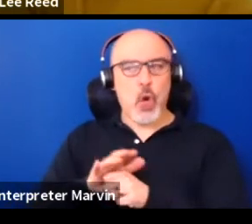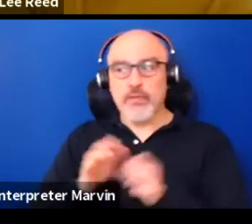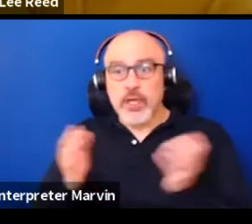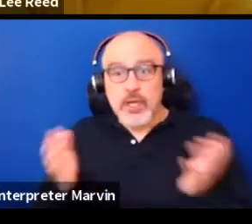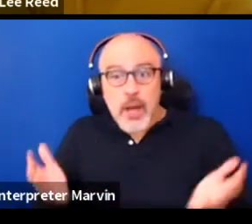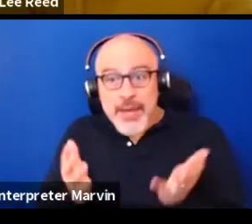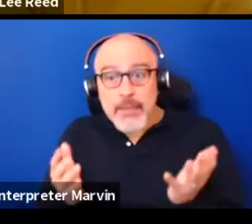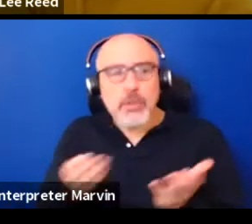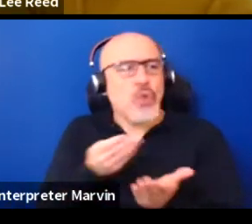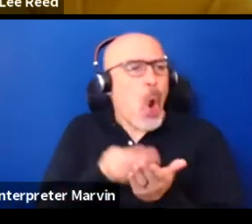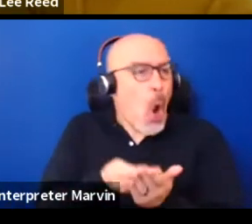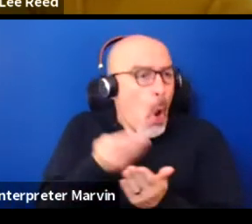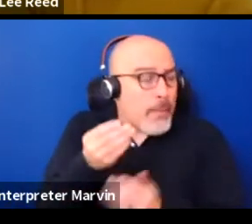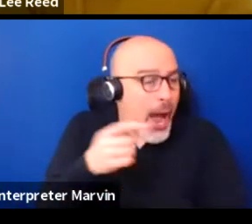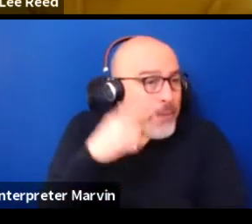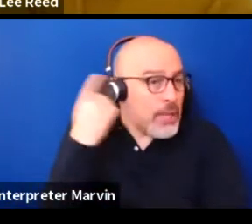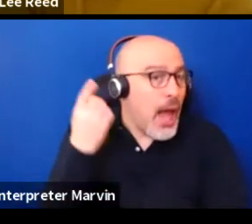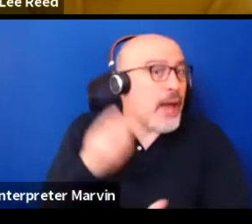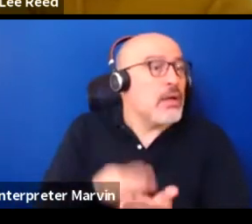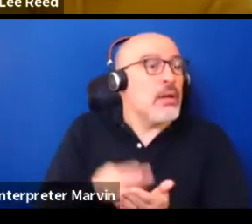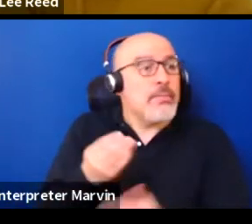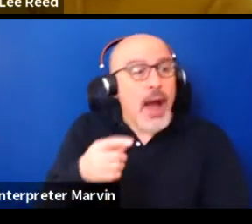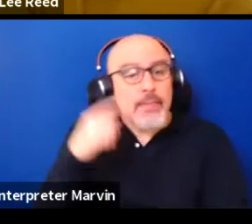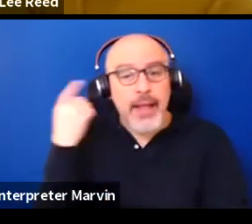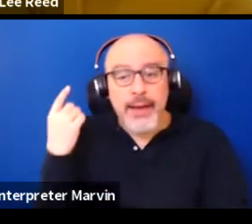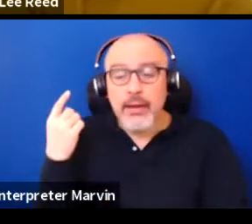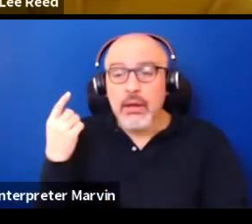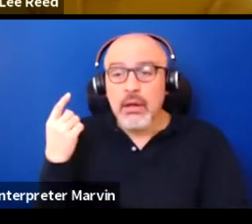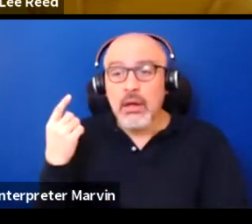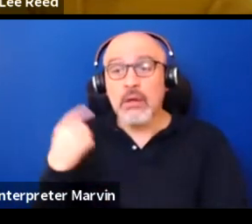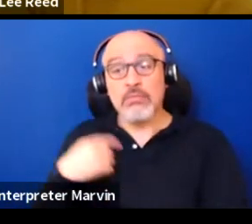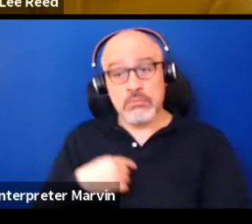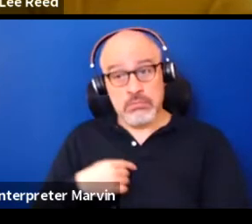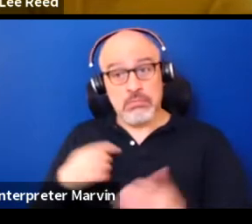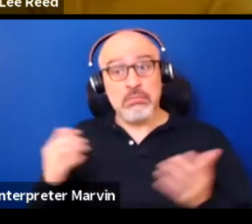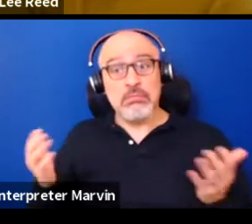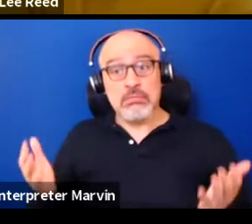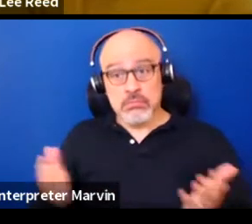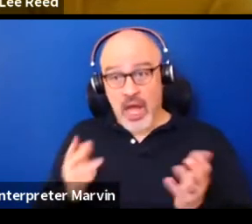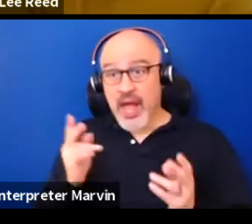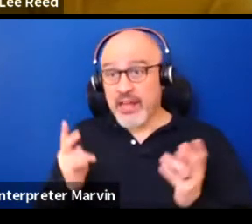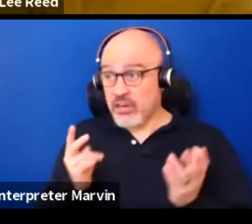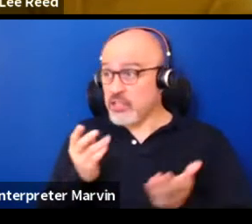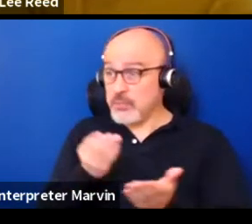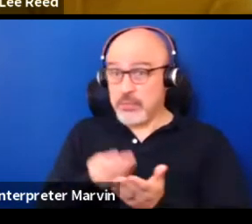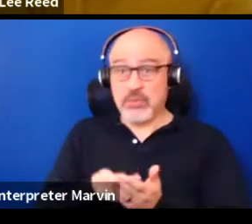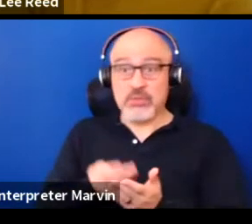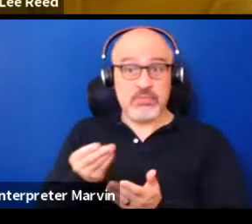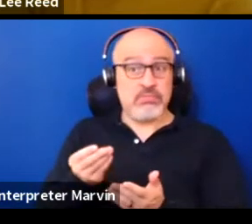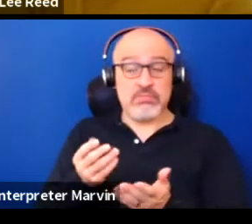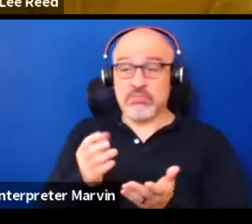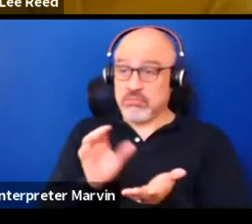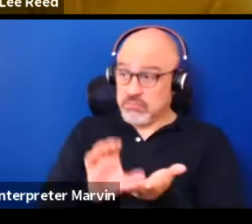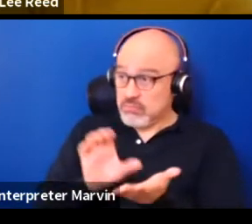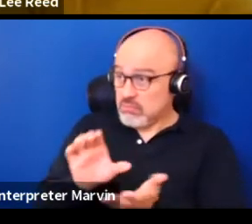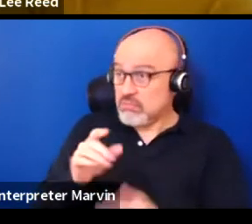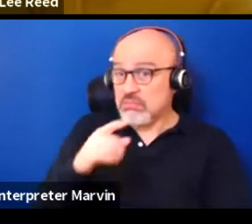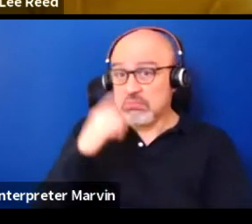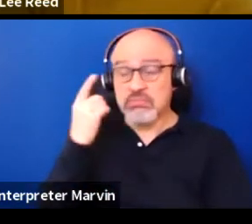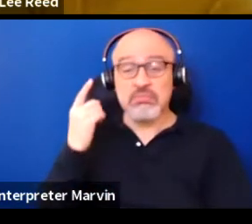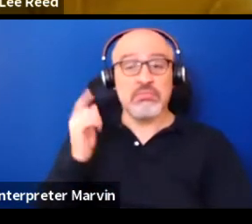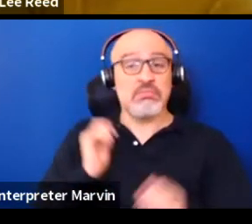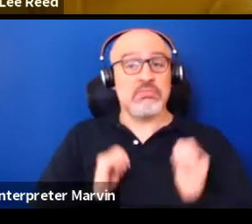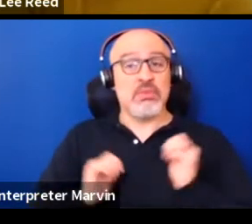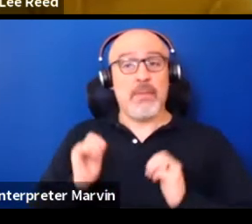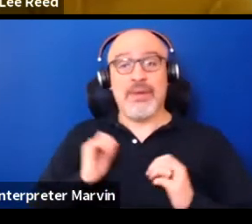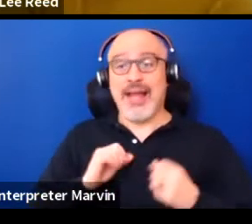Black. So I would encourage people to invest in Black theater makers. And there are organizations here in this